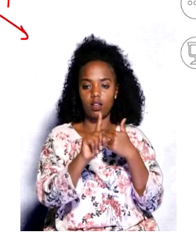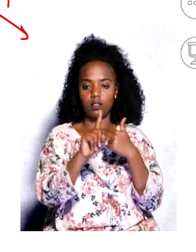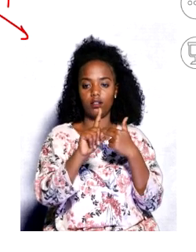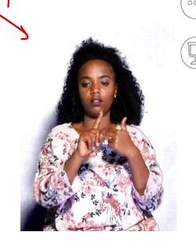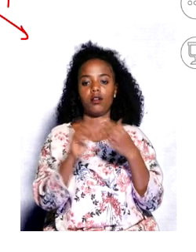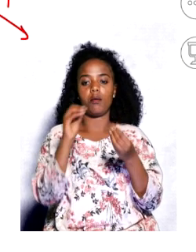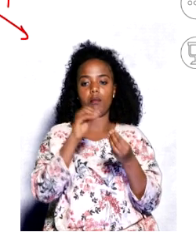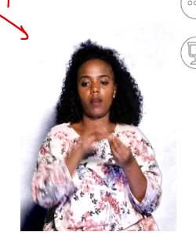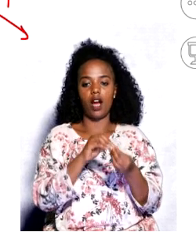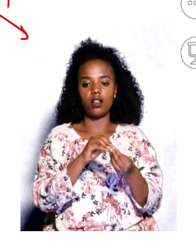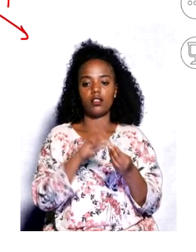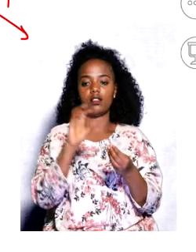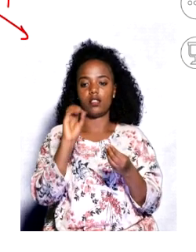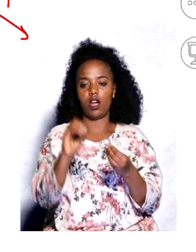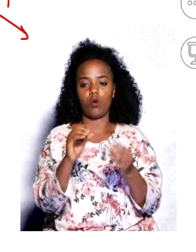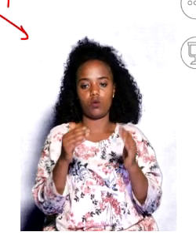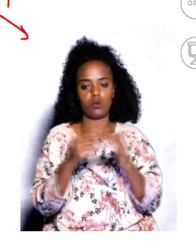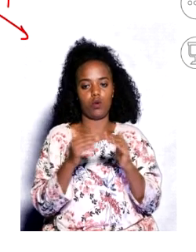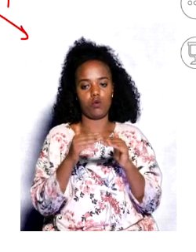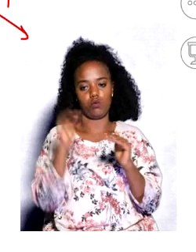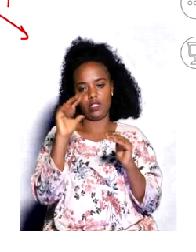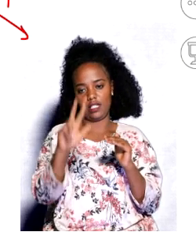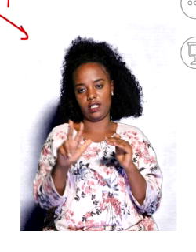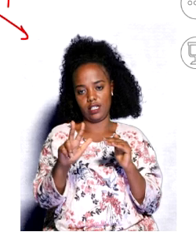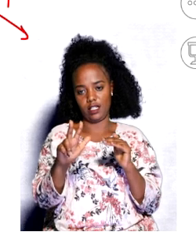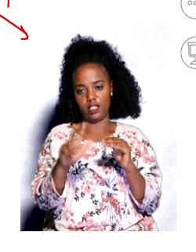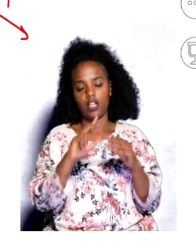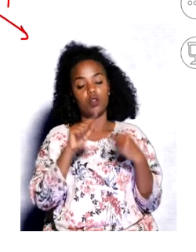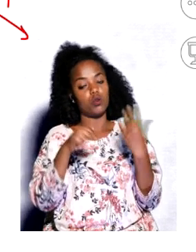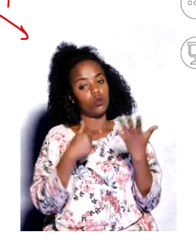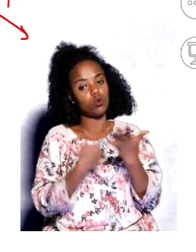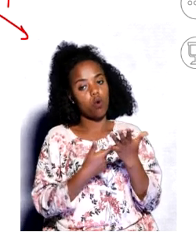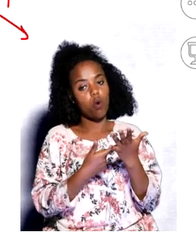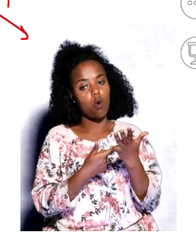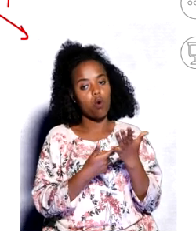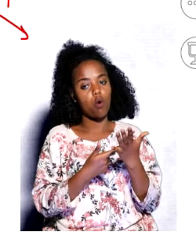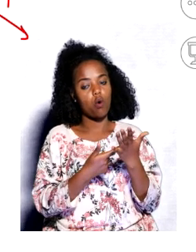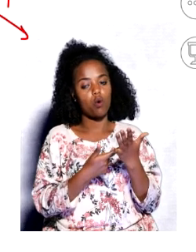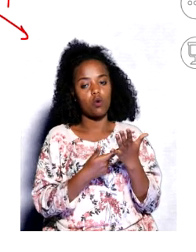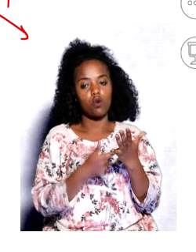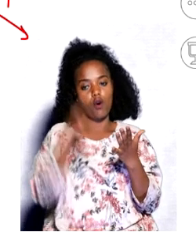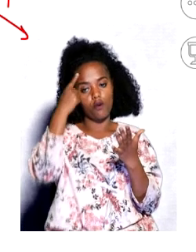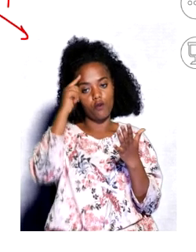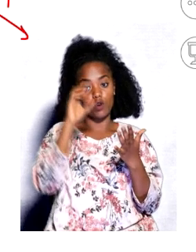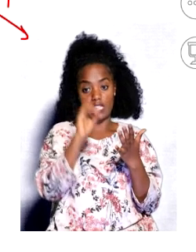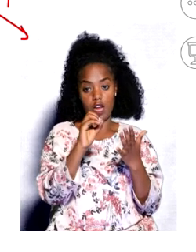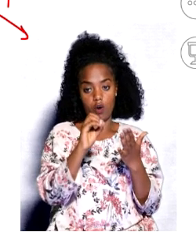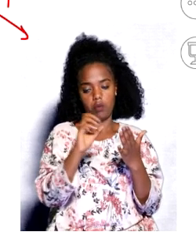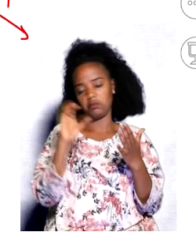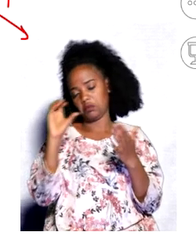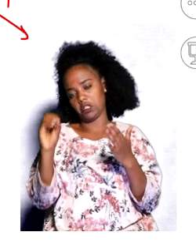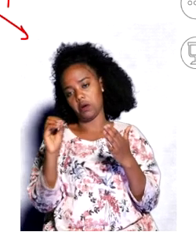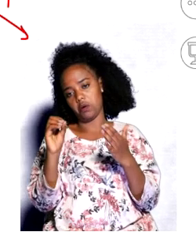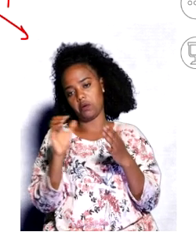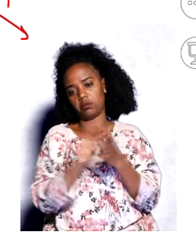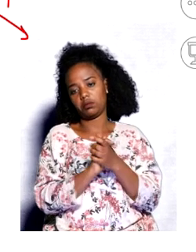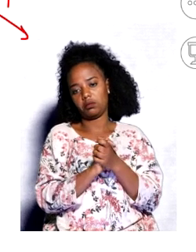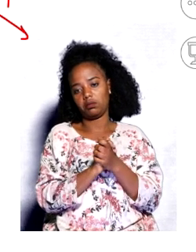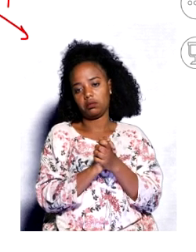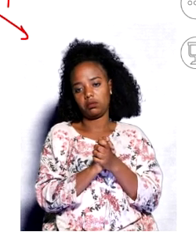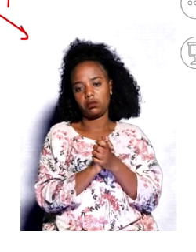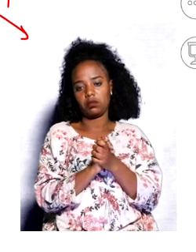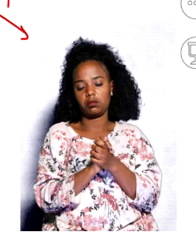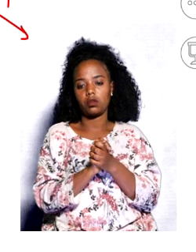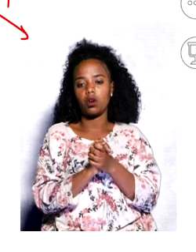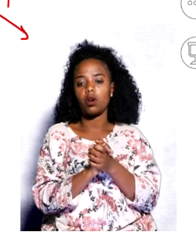plus 0, so it is 3. So for 0, 0, it will be 0. For corner point 0, 0,